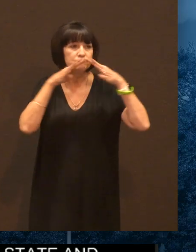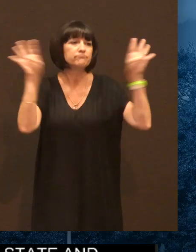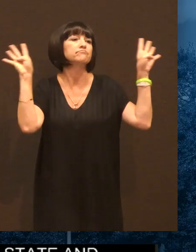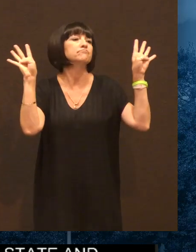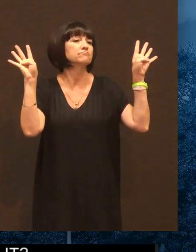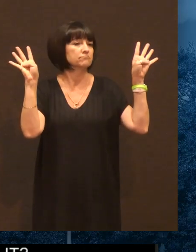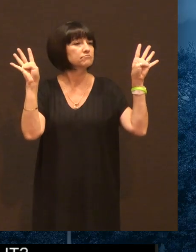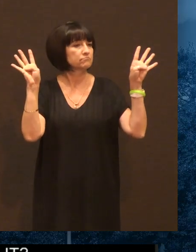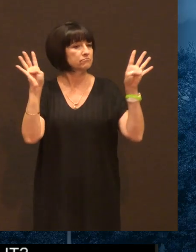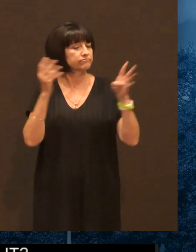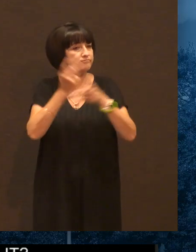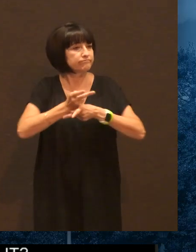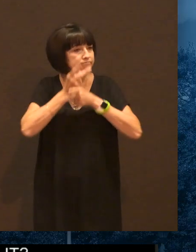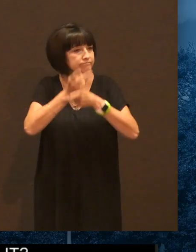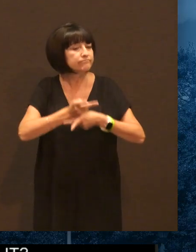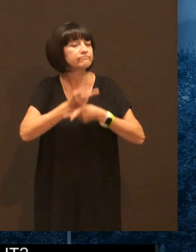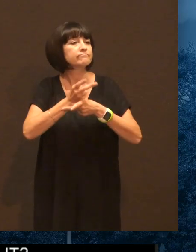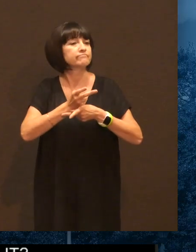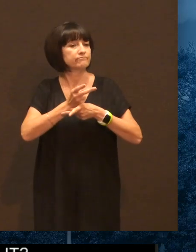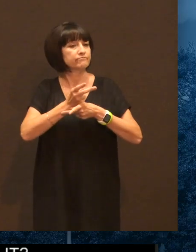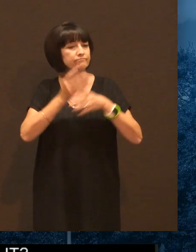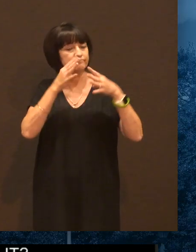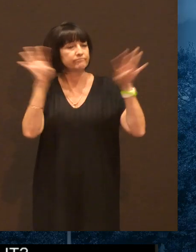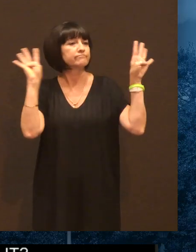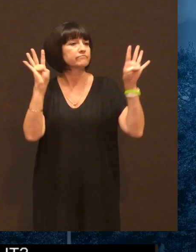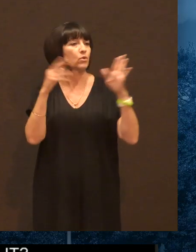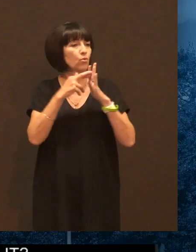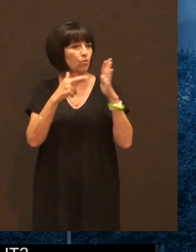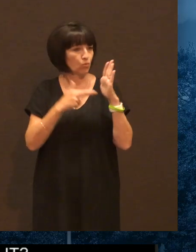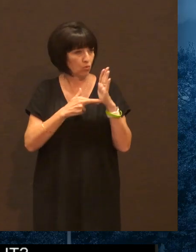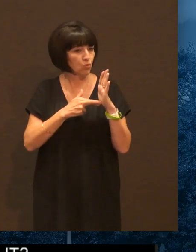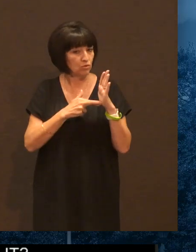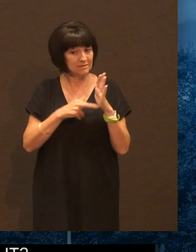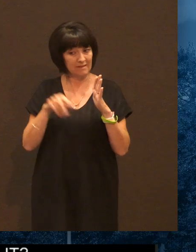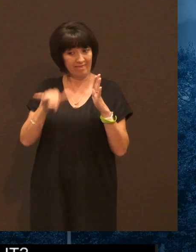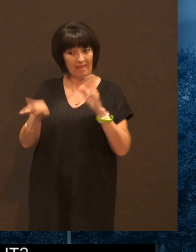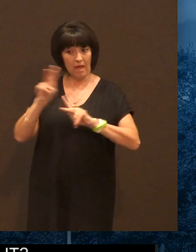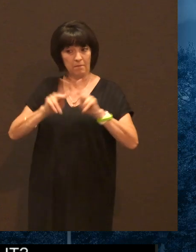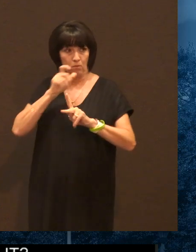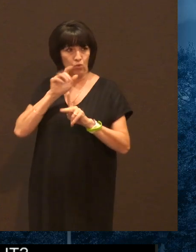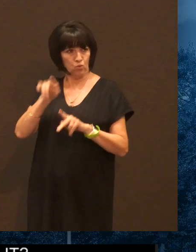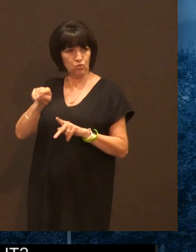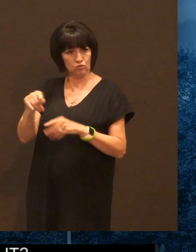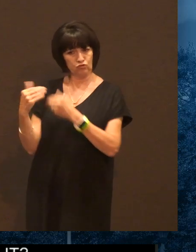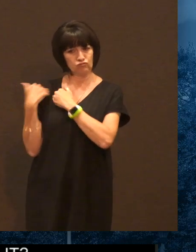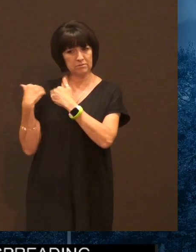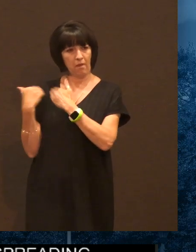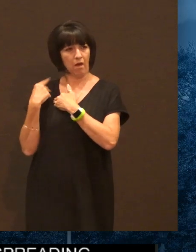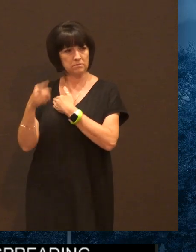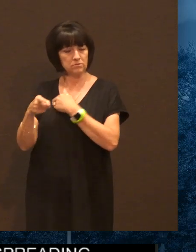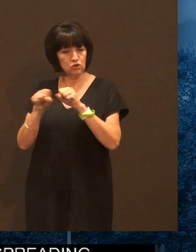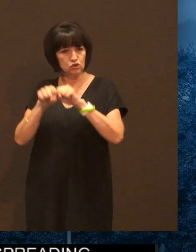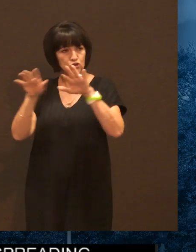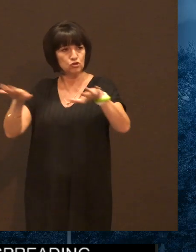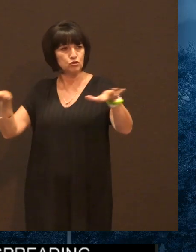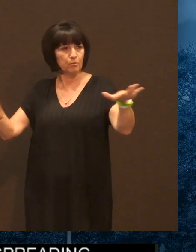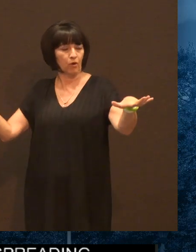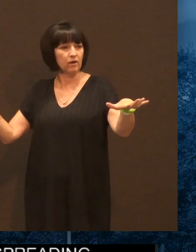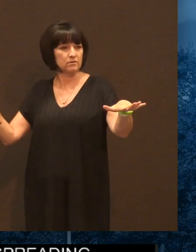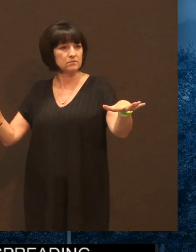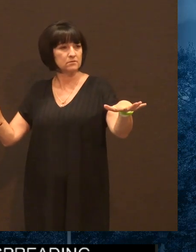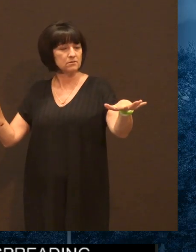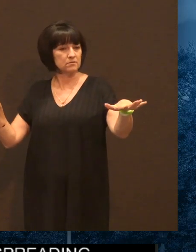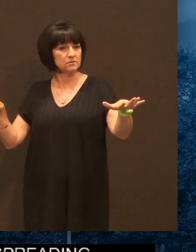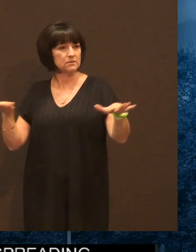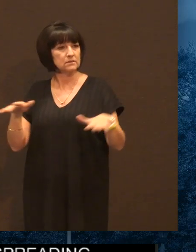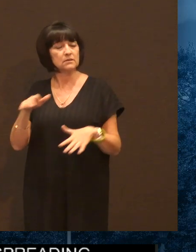who have the virus and who are spreading it are in a demographic where it's not just in these social gatherings, public